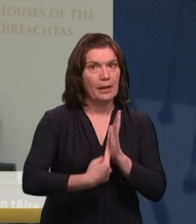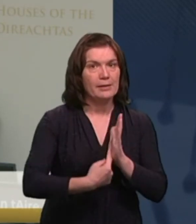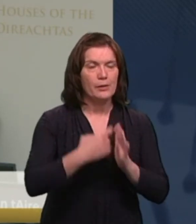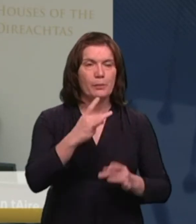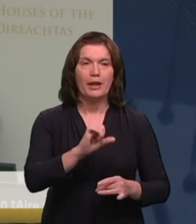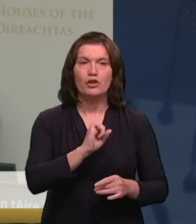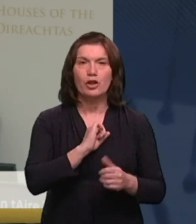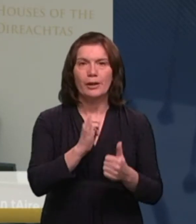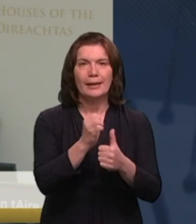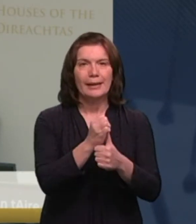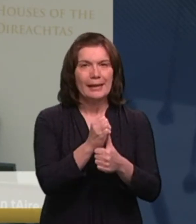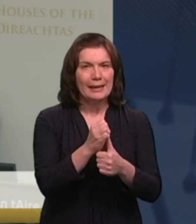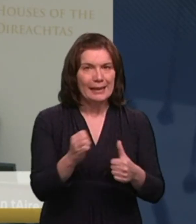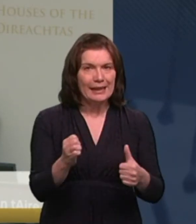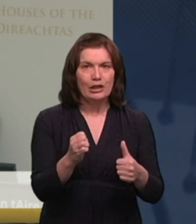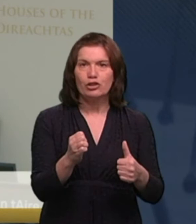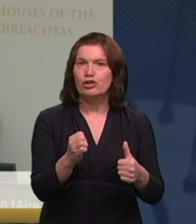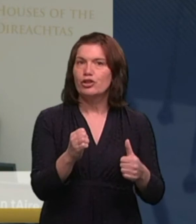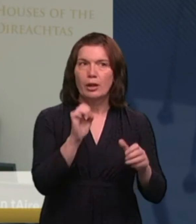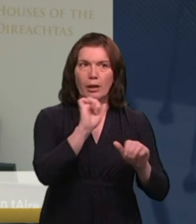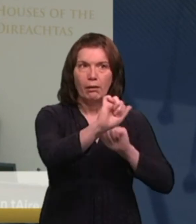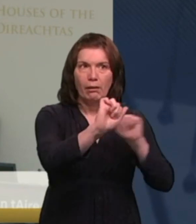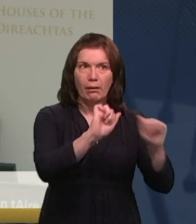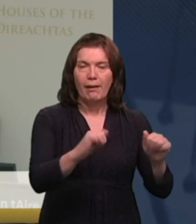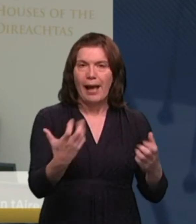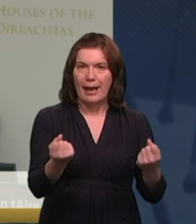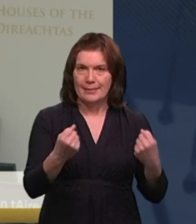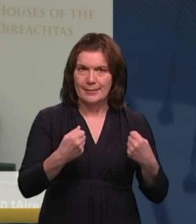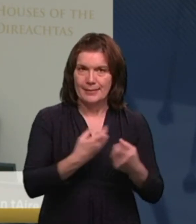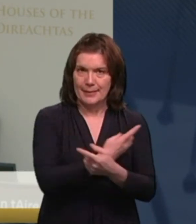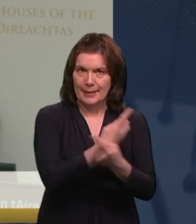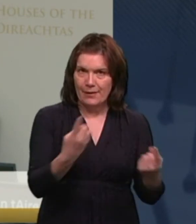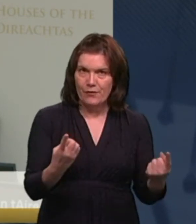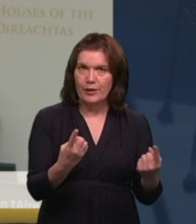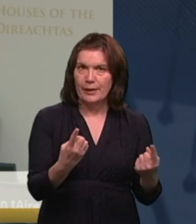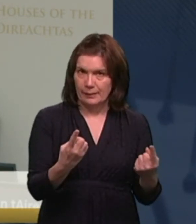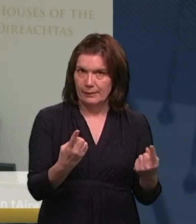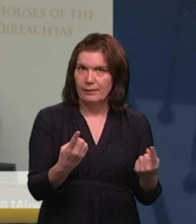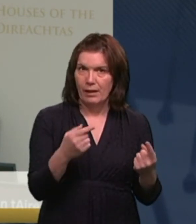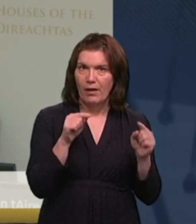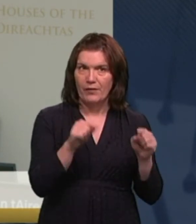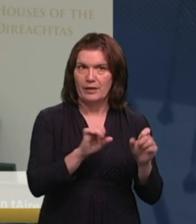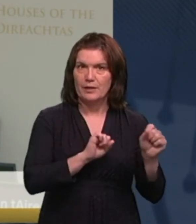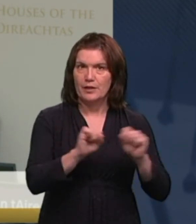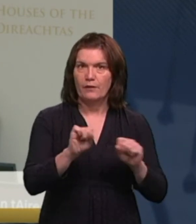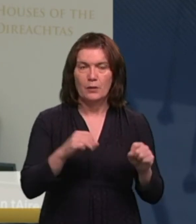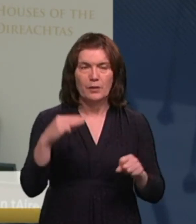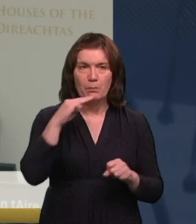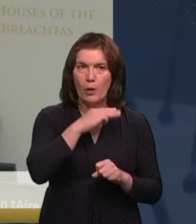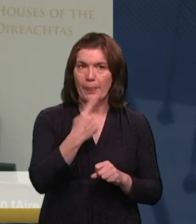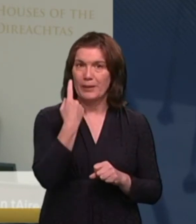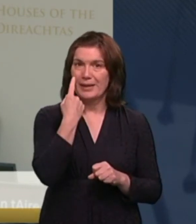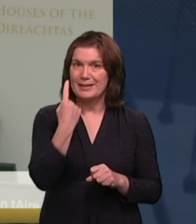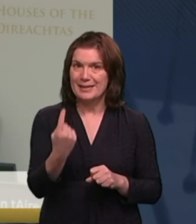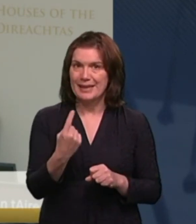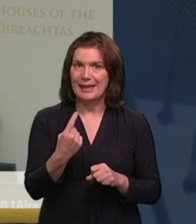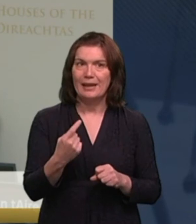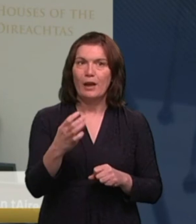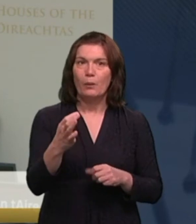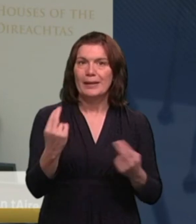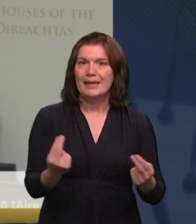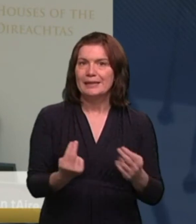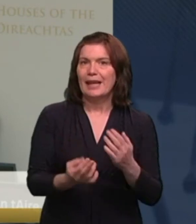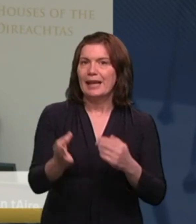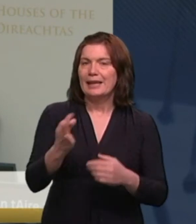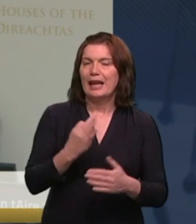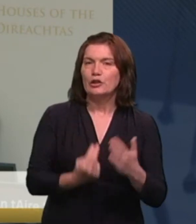that integrated and cohesive delivery. So certainly it is important that we see and we are able to get that update from the